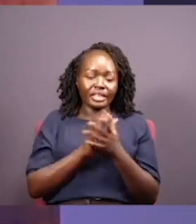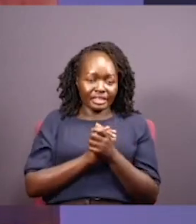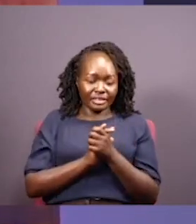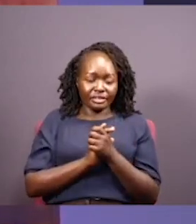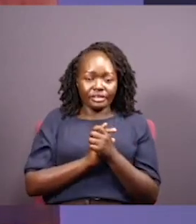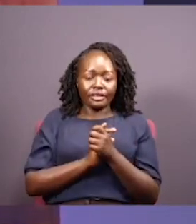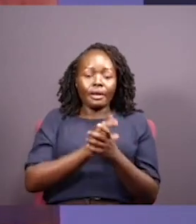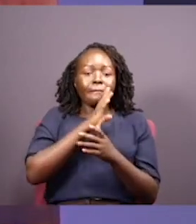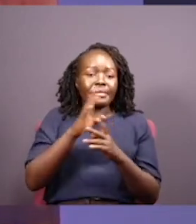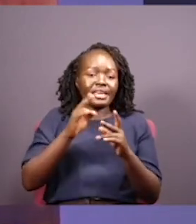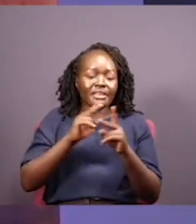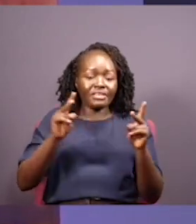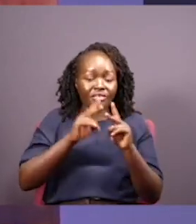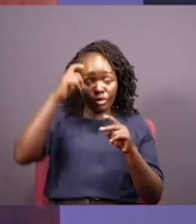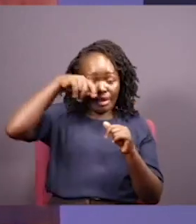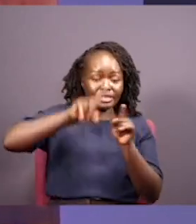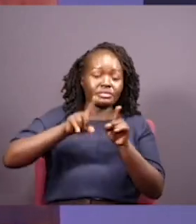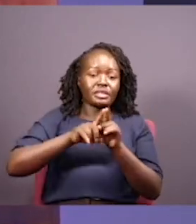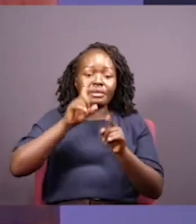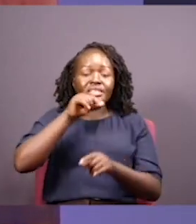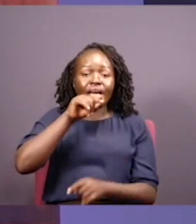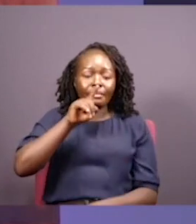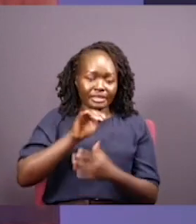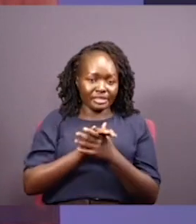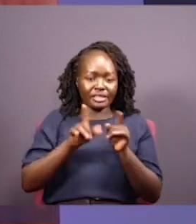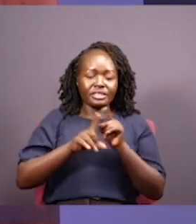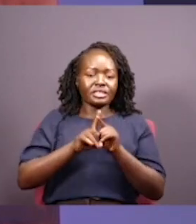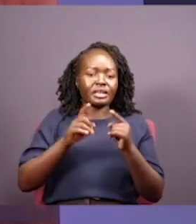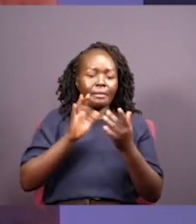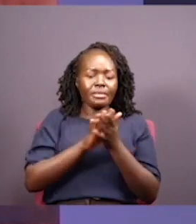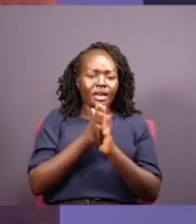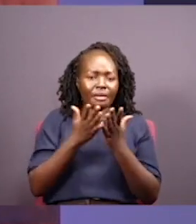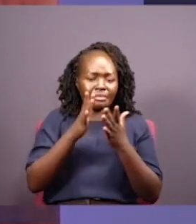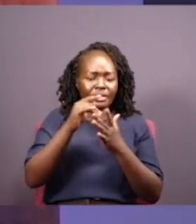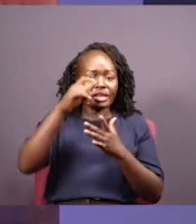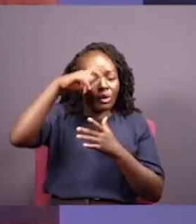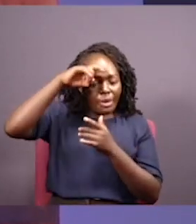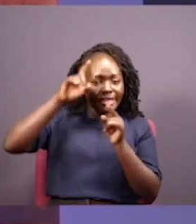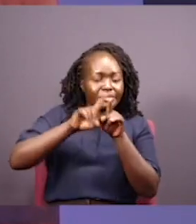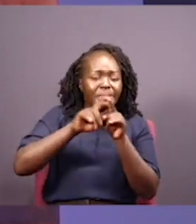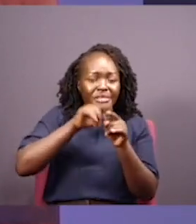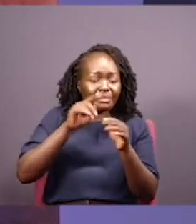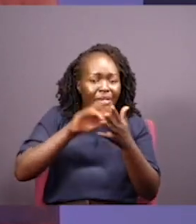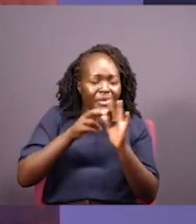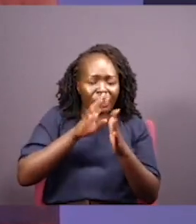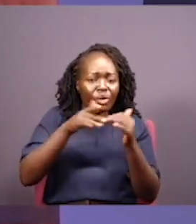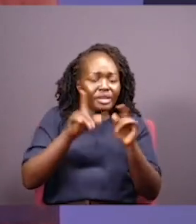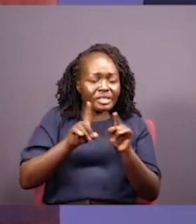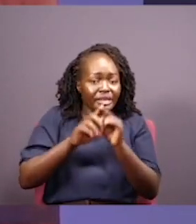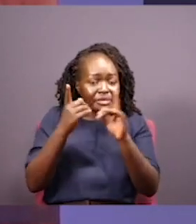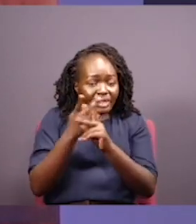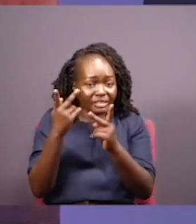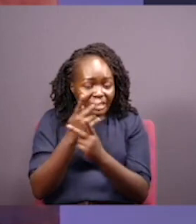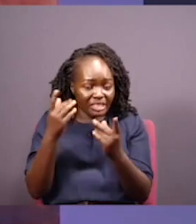as wise as serpents, or be as shrewd as snakes. And so Jesus draws in another